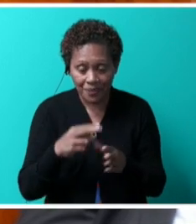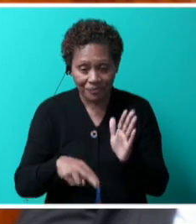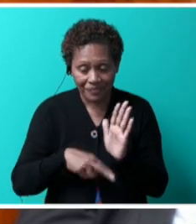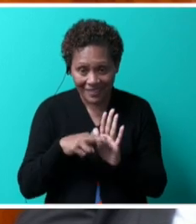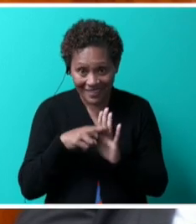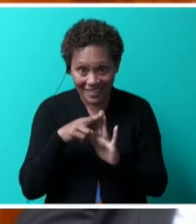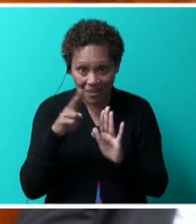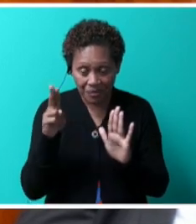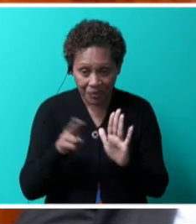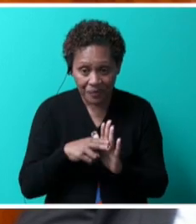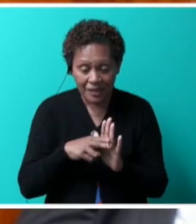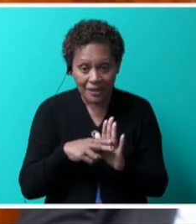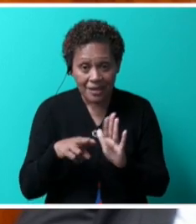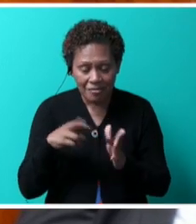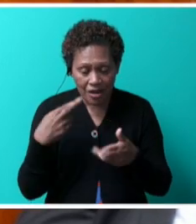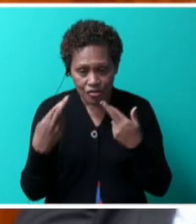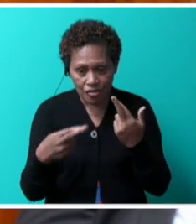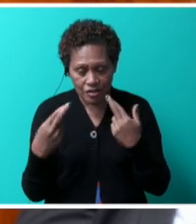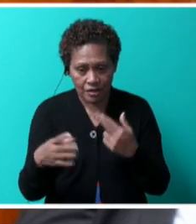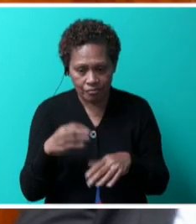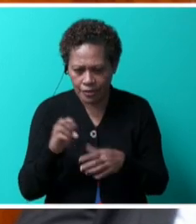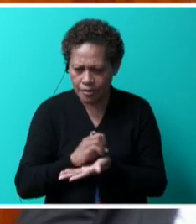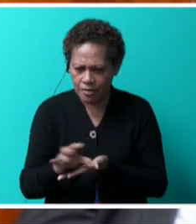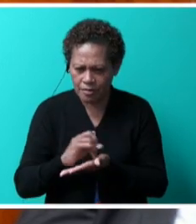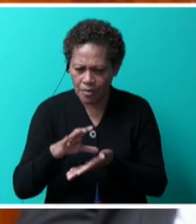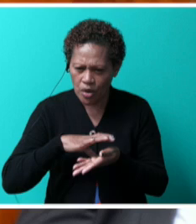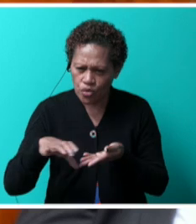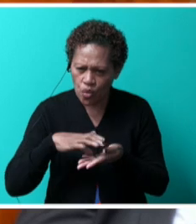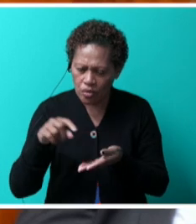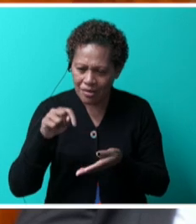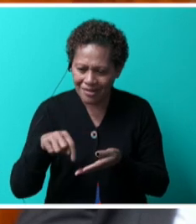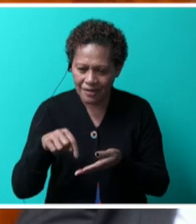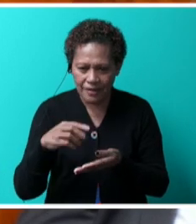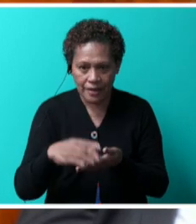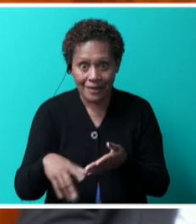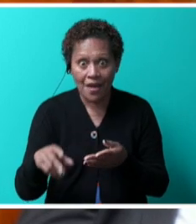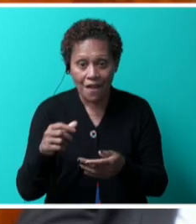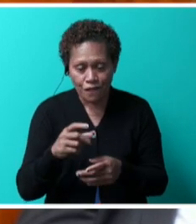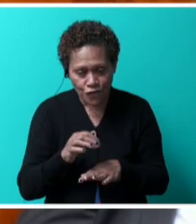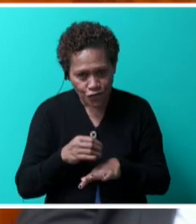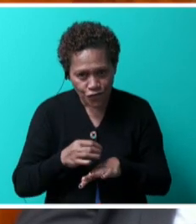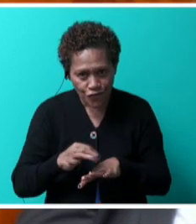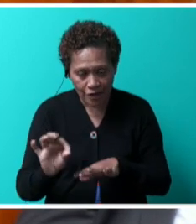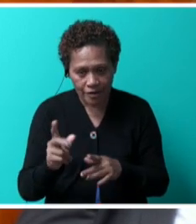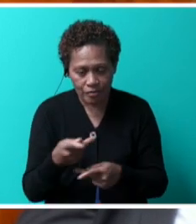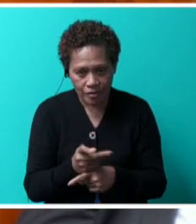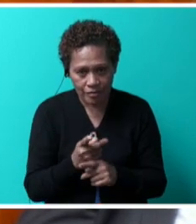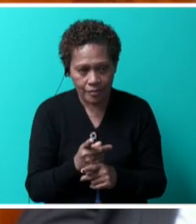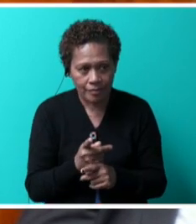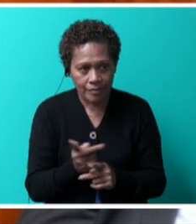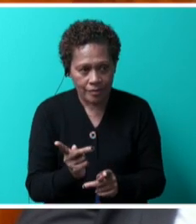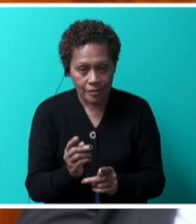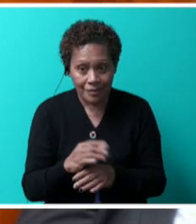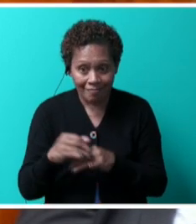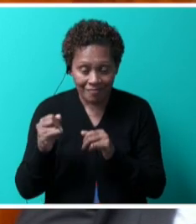spends millions of dollars each year on fresh produce, much of which are imported,